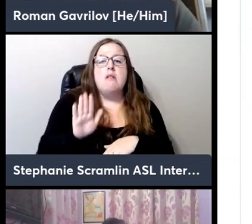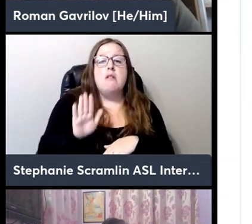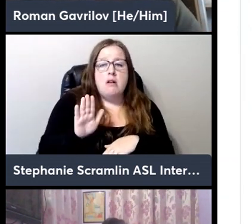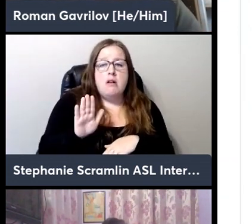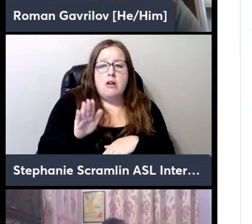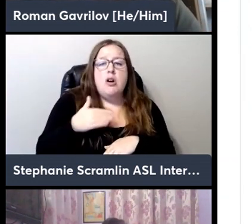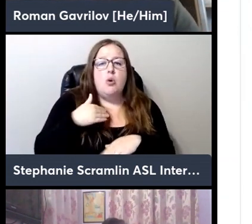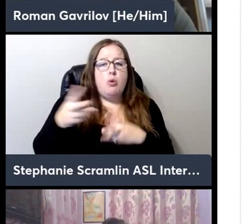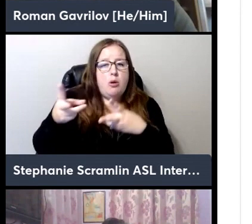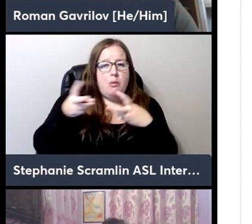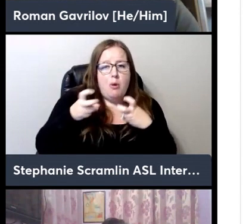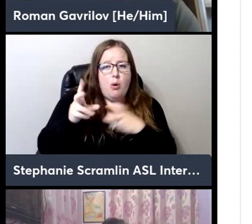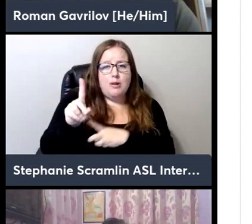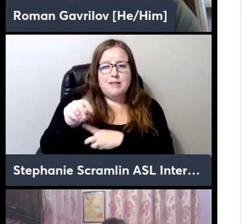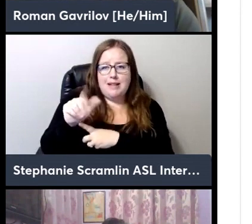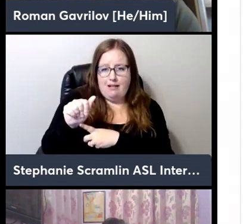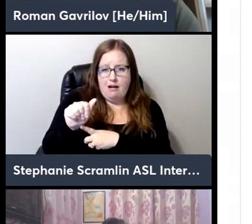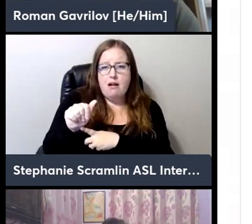some data